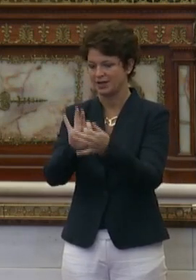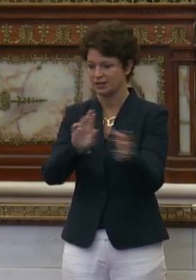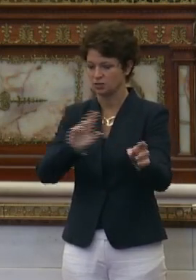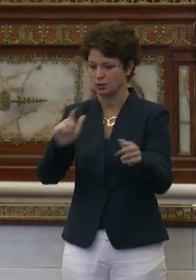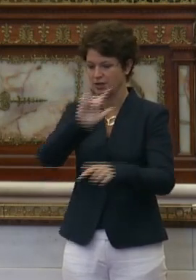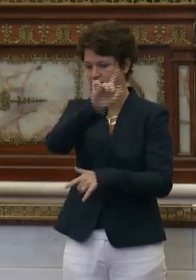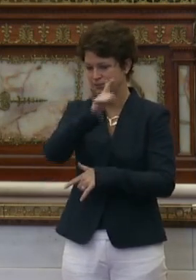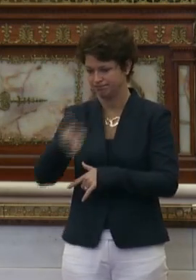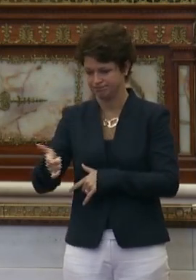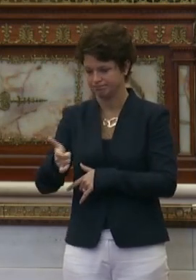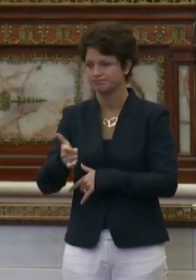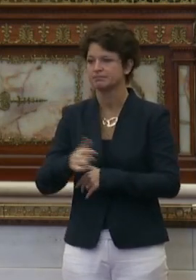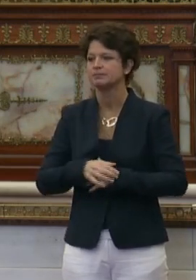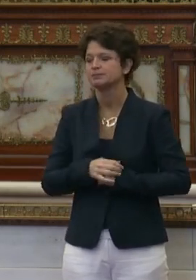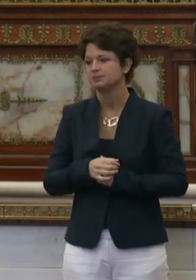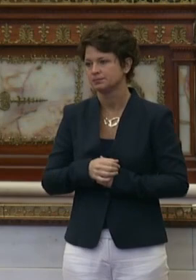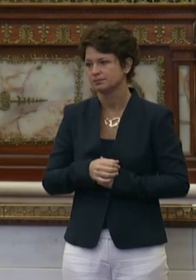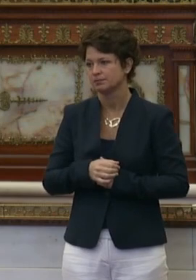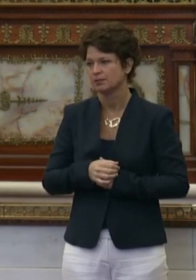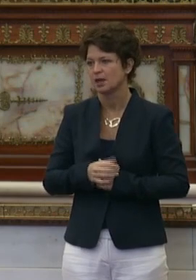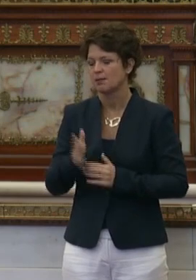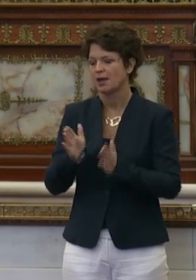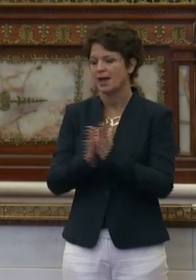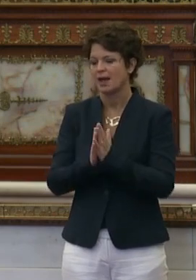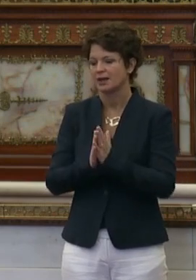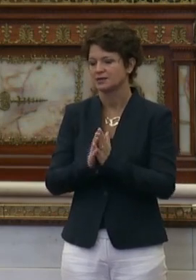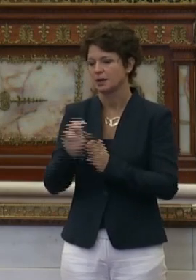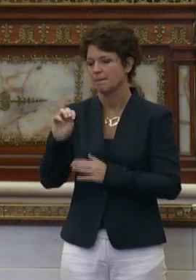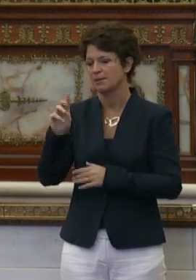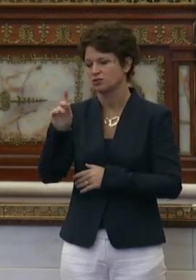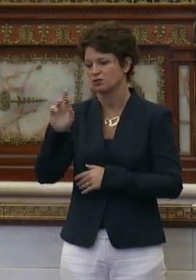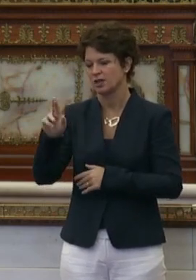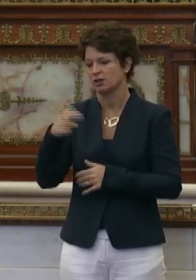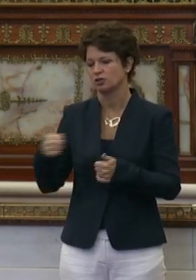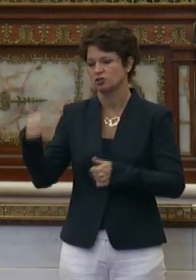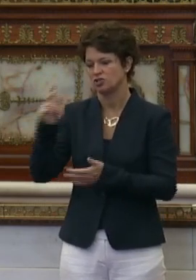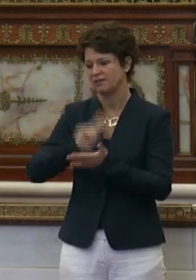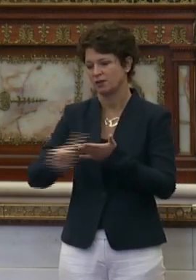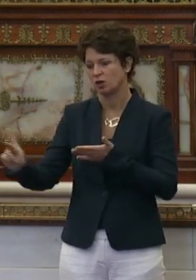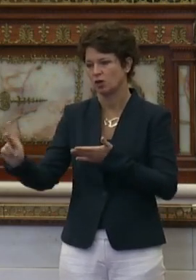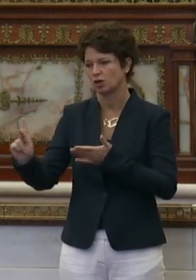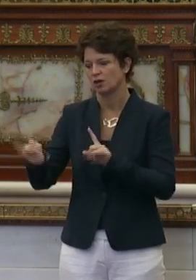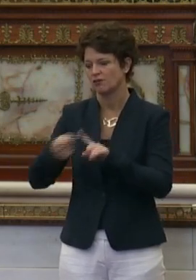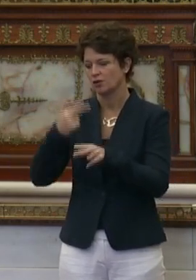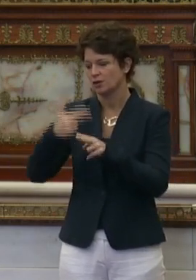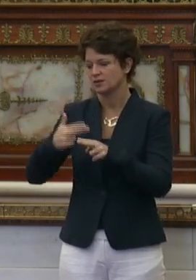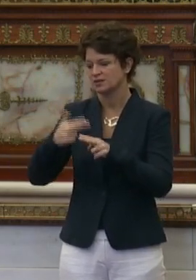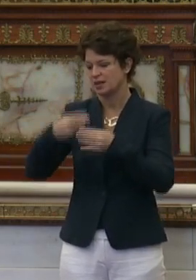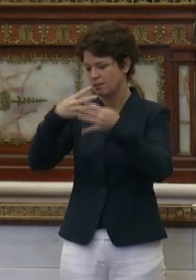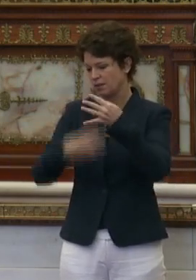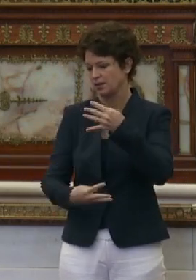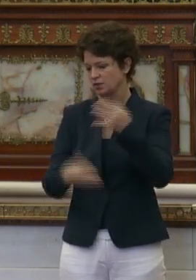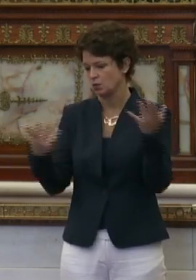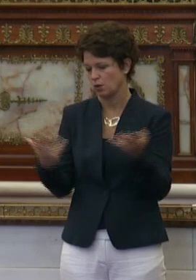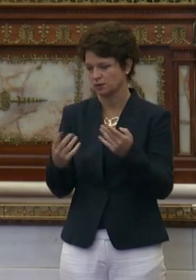go. I will now ask the Chief Clerk, Mr. Decker, to please read the first name on our